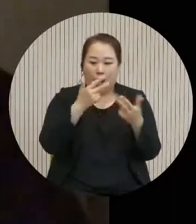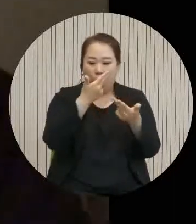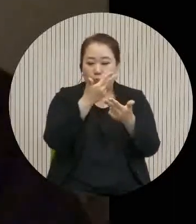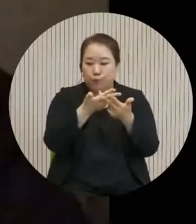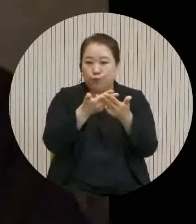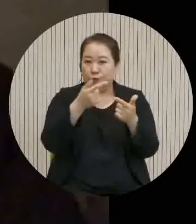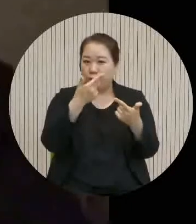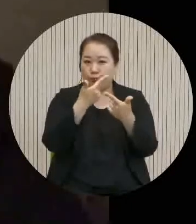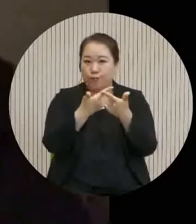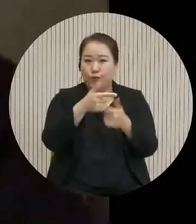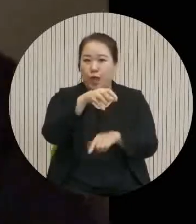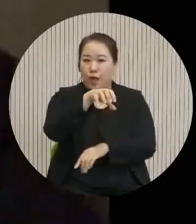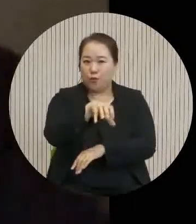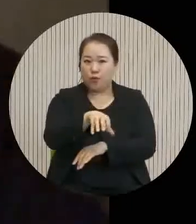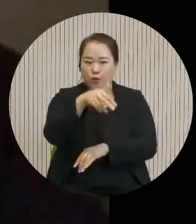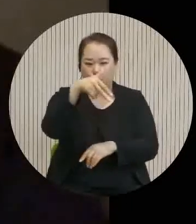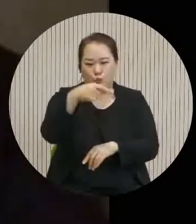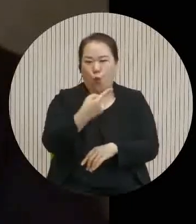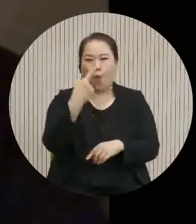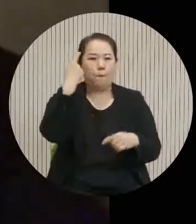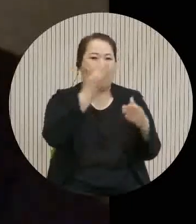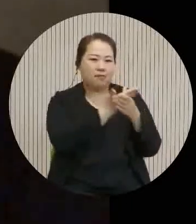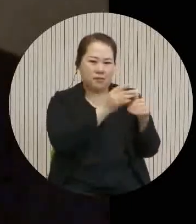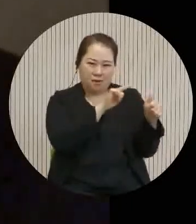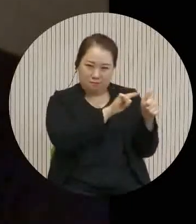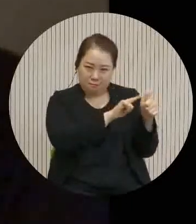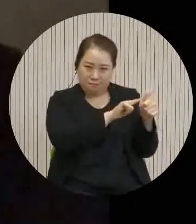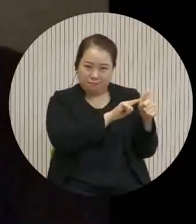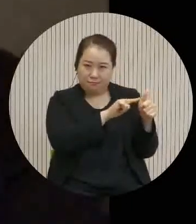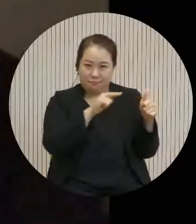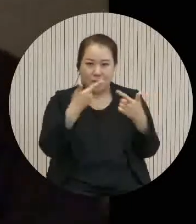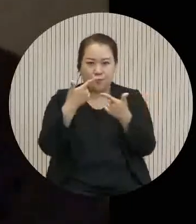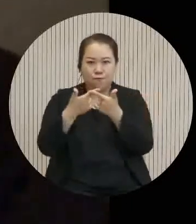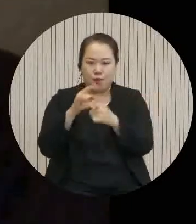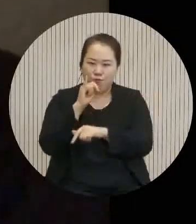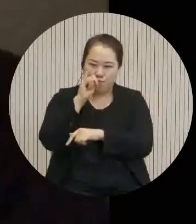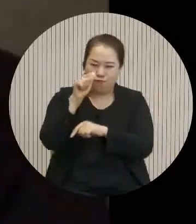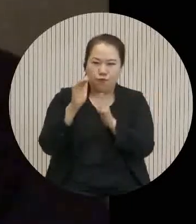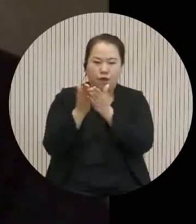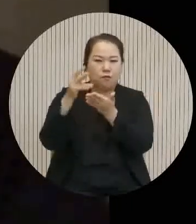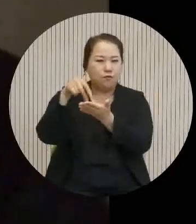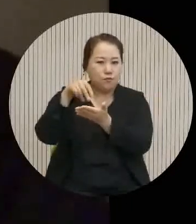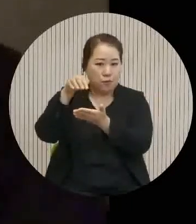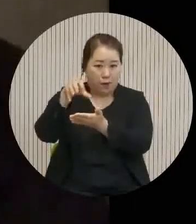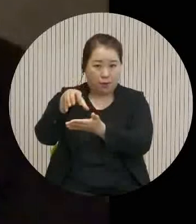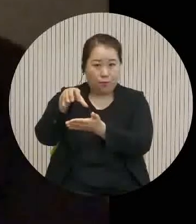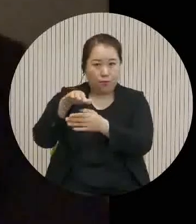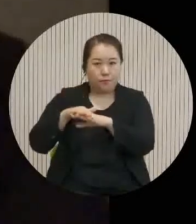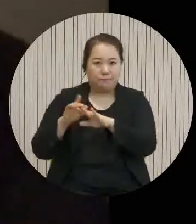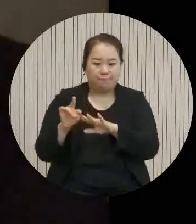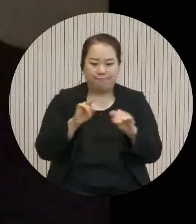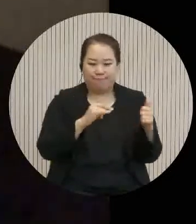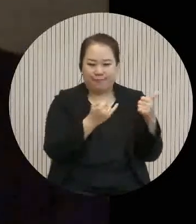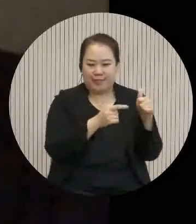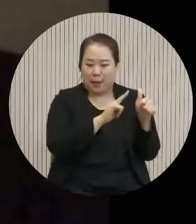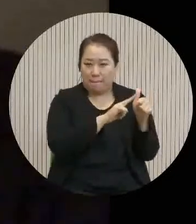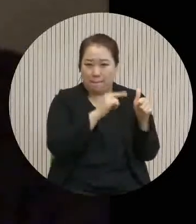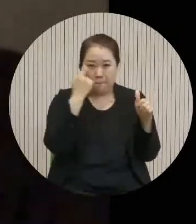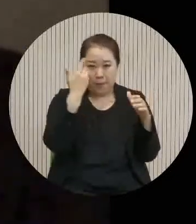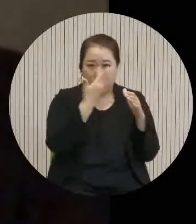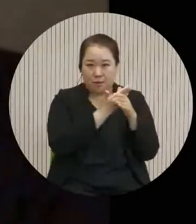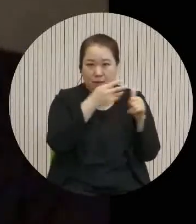Cho, Dr. Cho now, made the acquaintance of a young lady who's now a teenager. Her name is Sodam, lived in